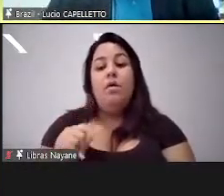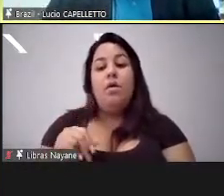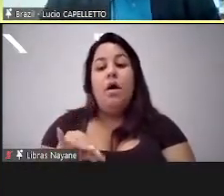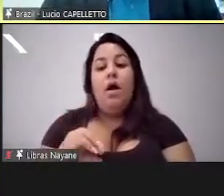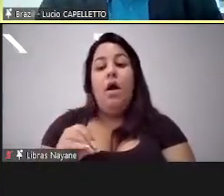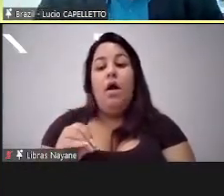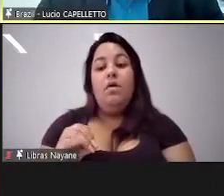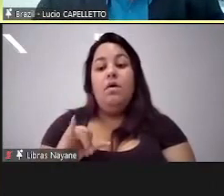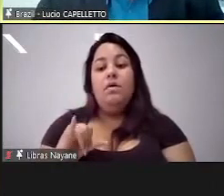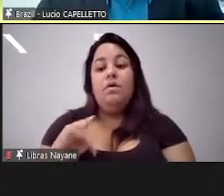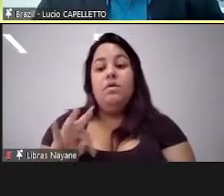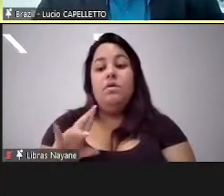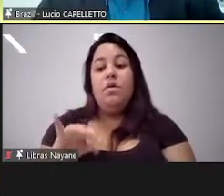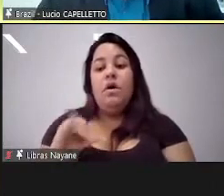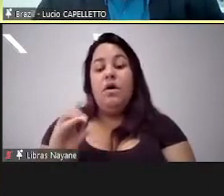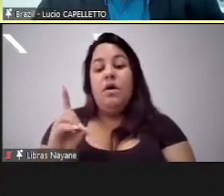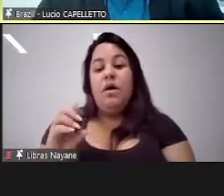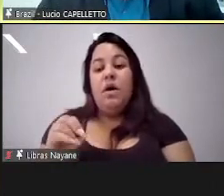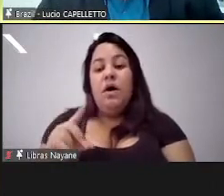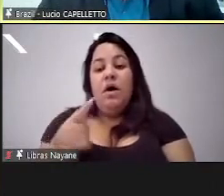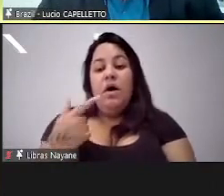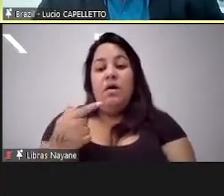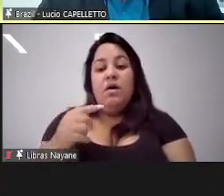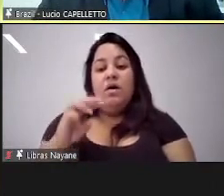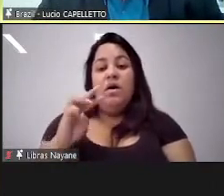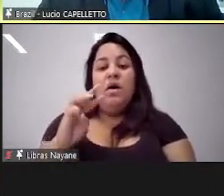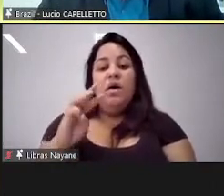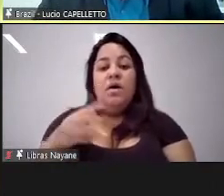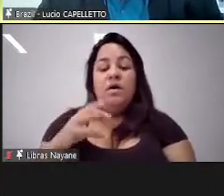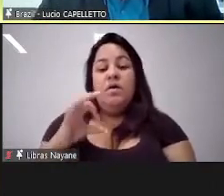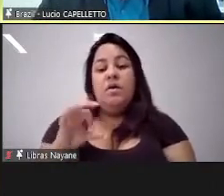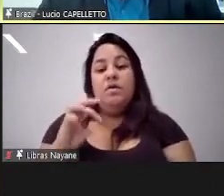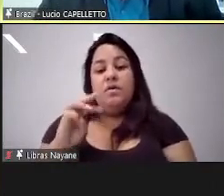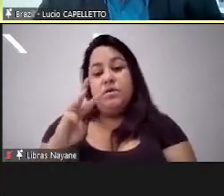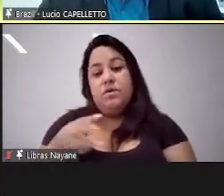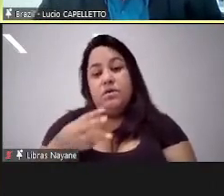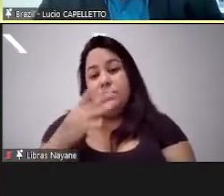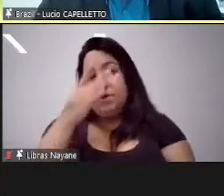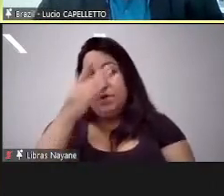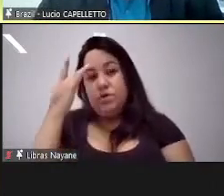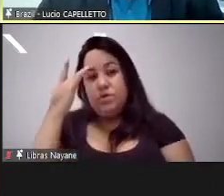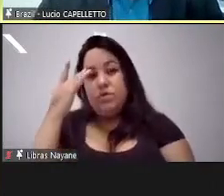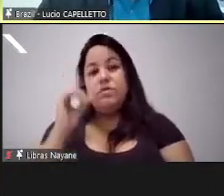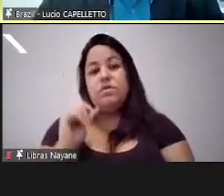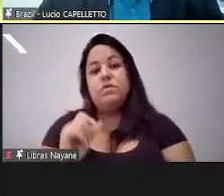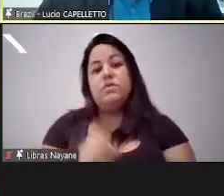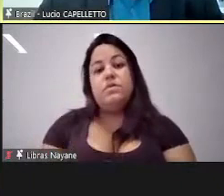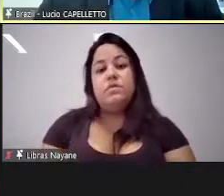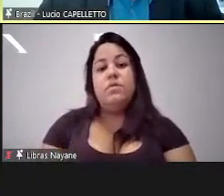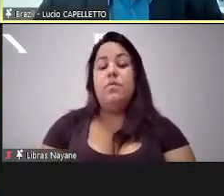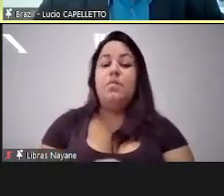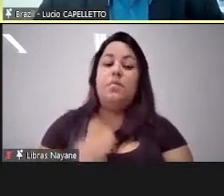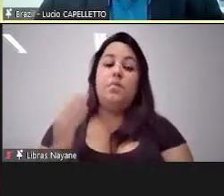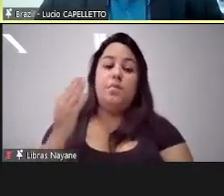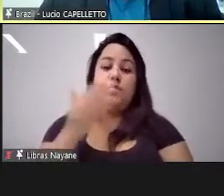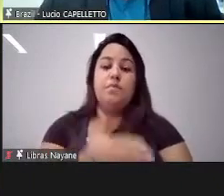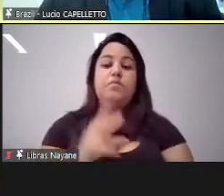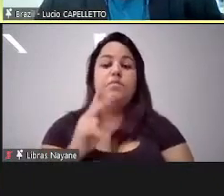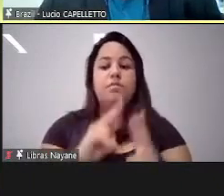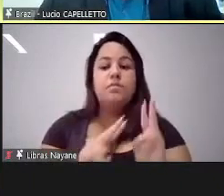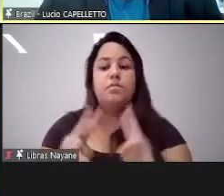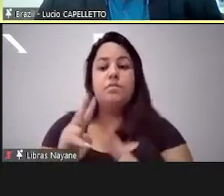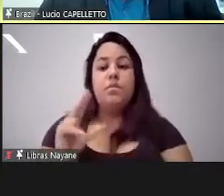finance of the government or private sectors, with a population of